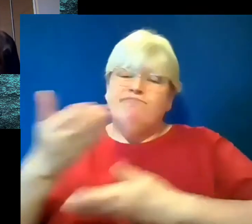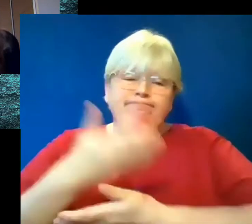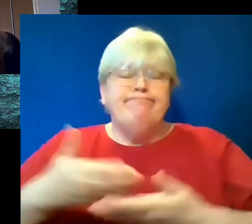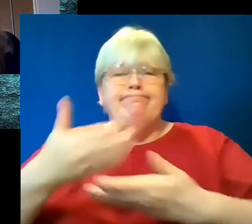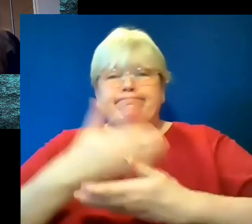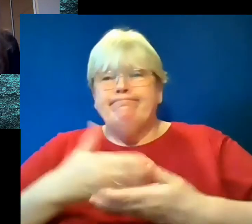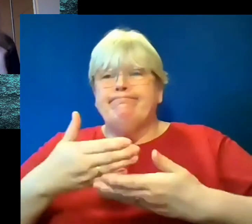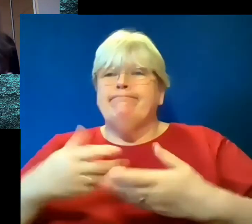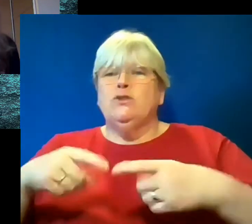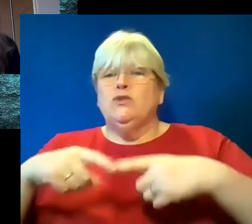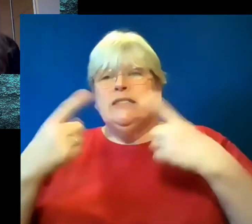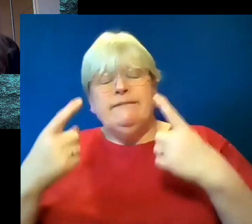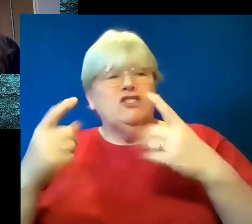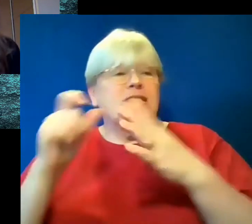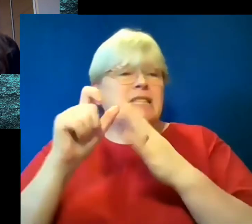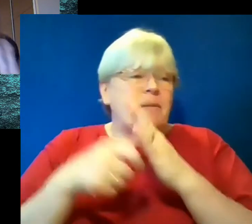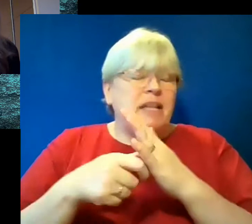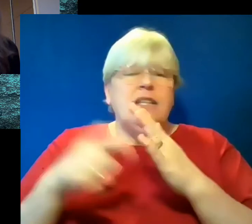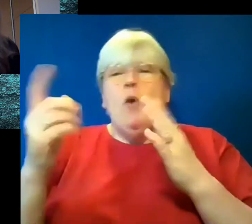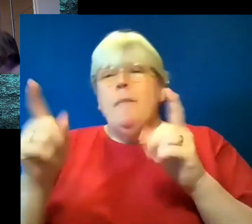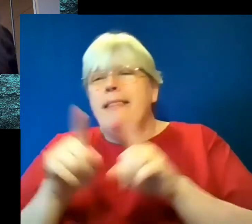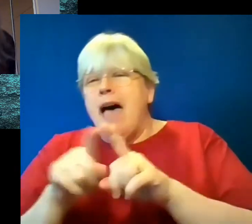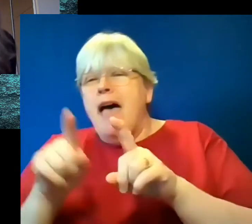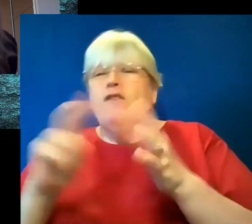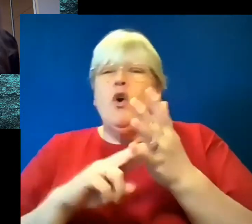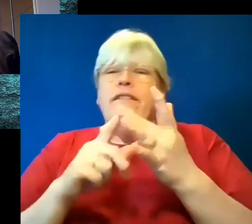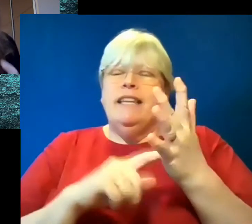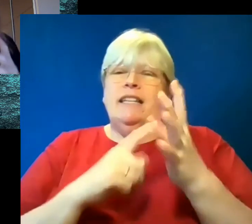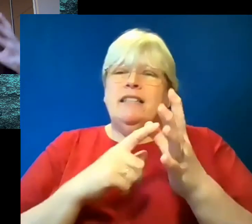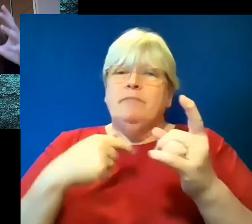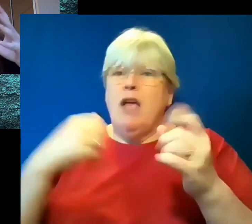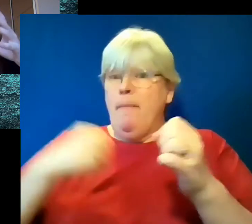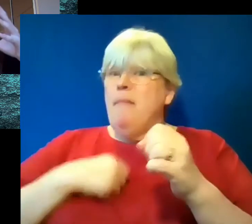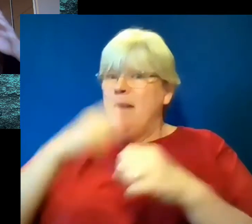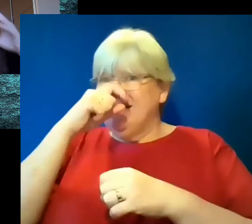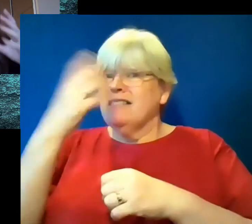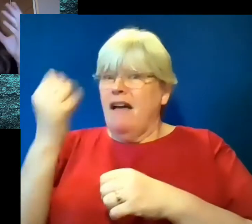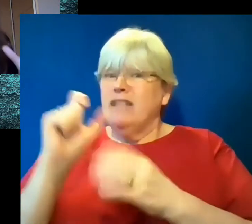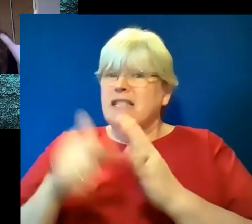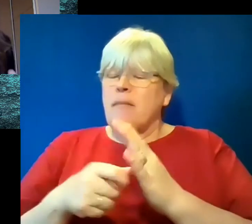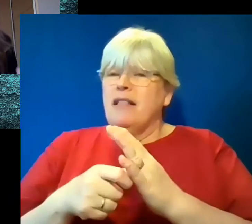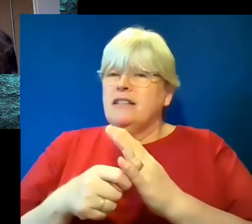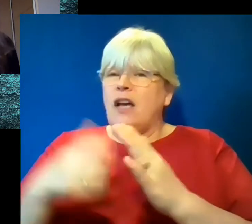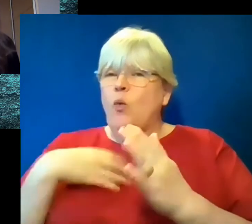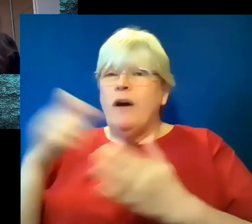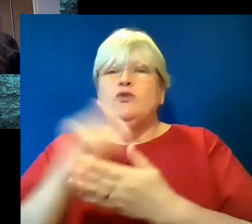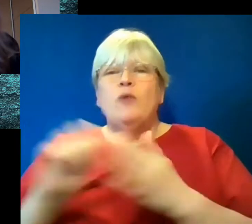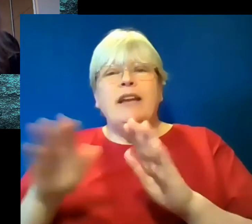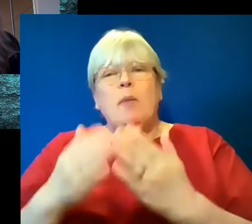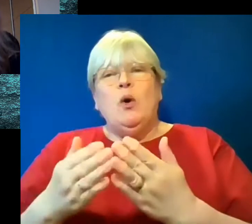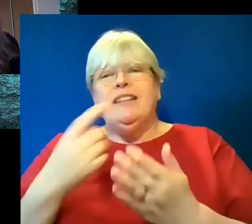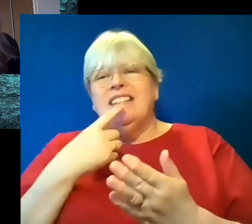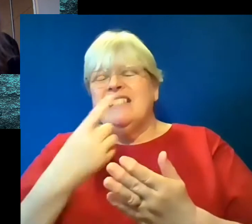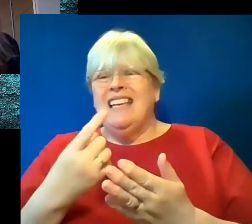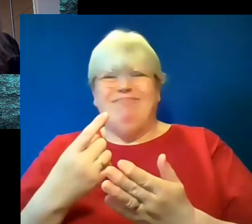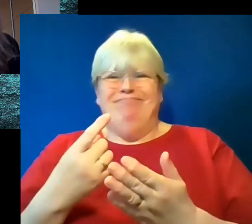disability would do for Vita, and that was a wonderful thing to have. And my own sister has disabilities, and I just wanted to write a book that would say, you